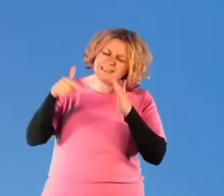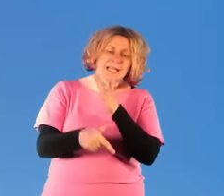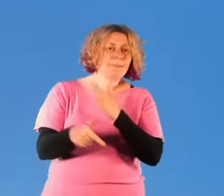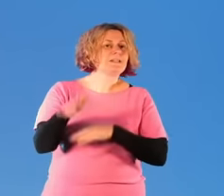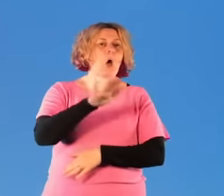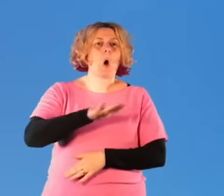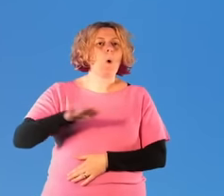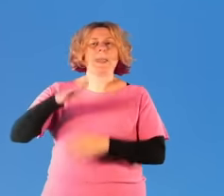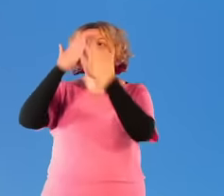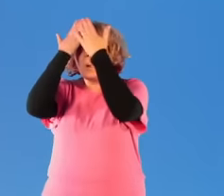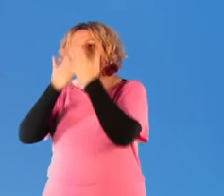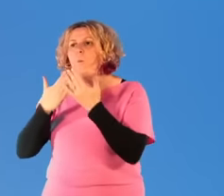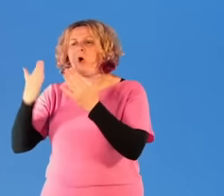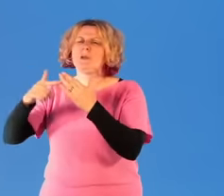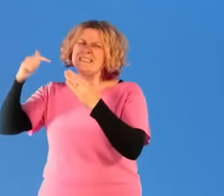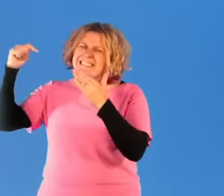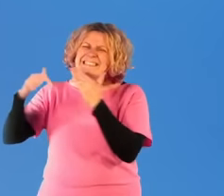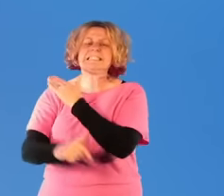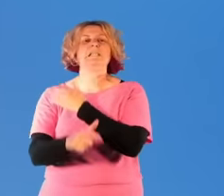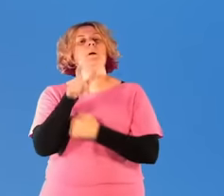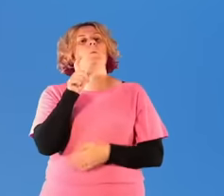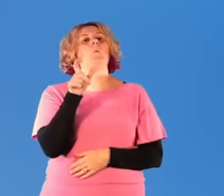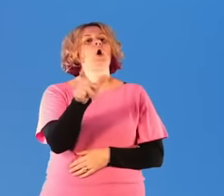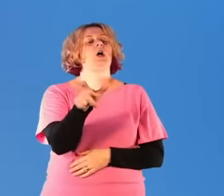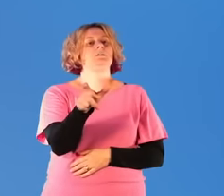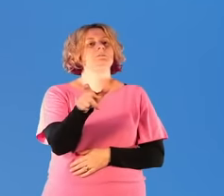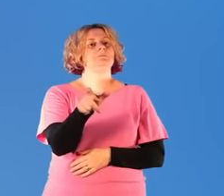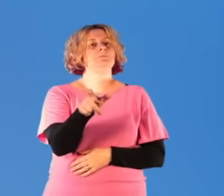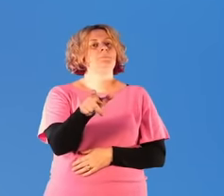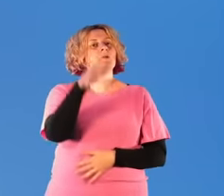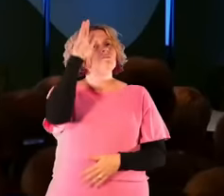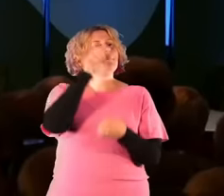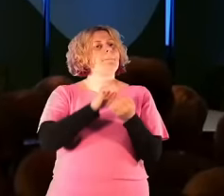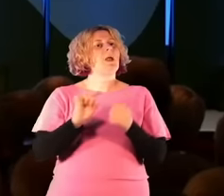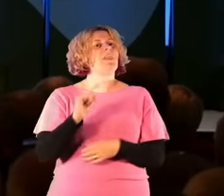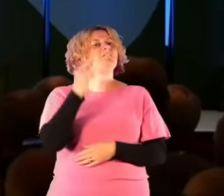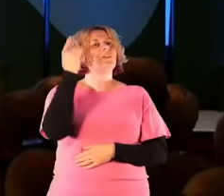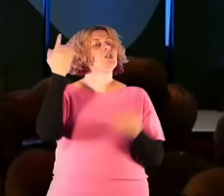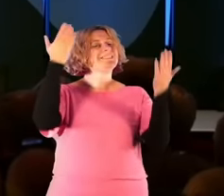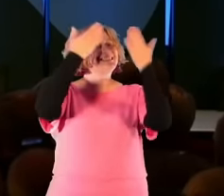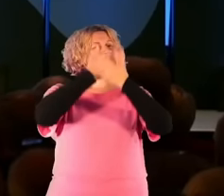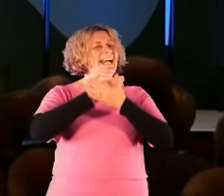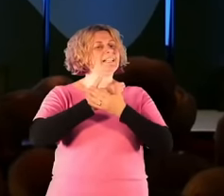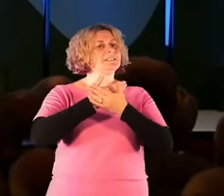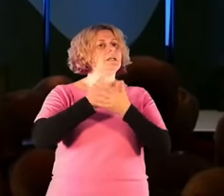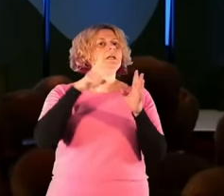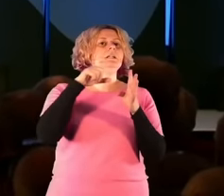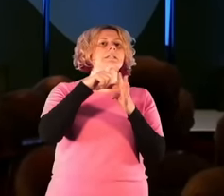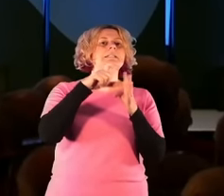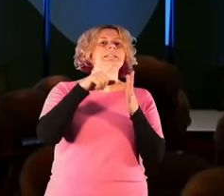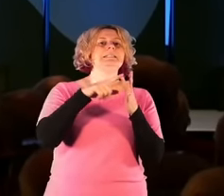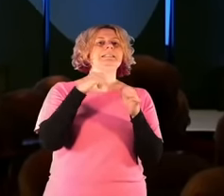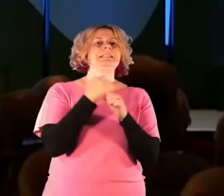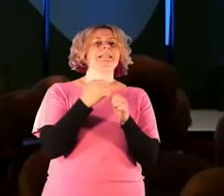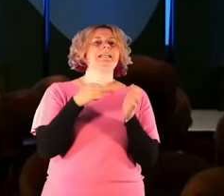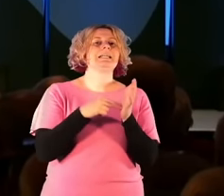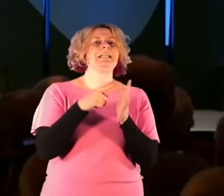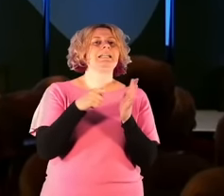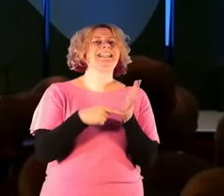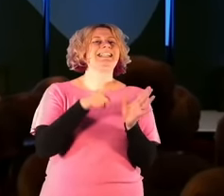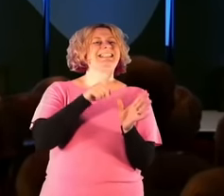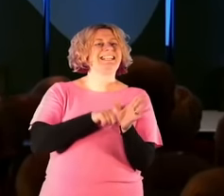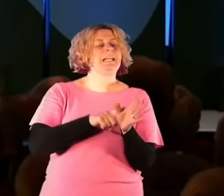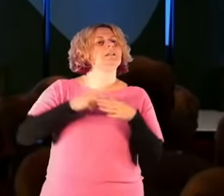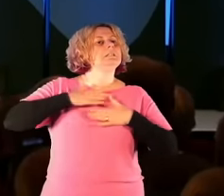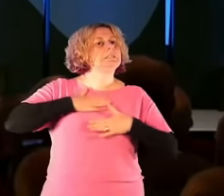worship. You remember on the very first night we were talking about human dignity. What does it mean to be human? Well, it means to fulfill the mandate that God has given us,